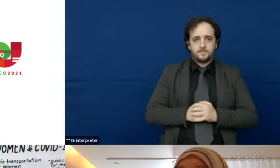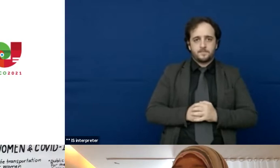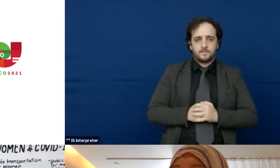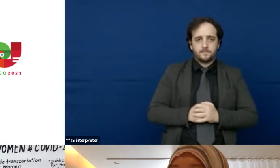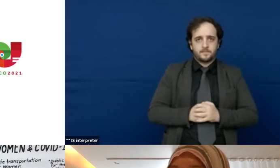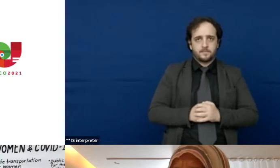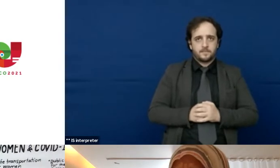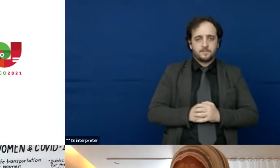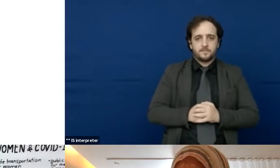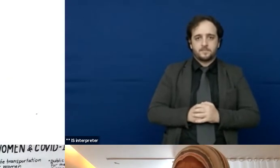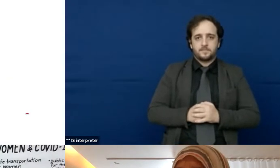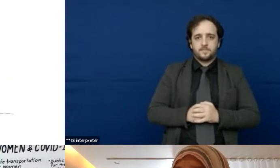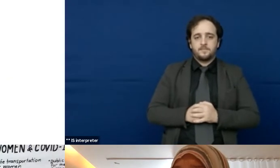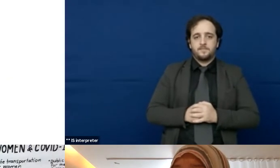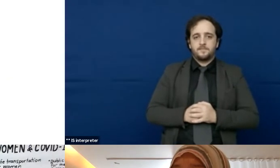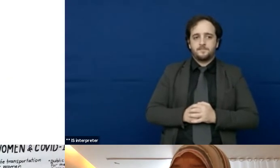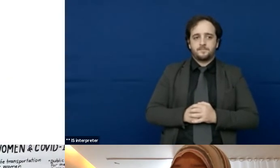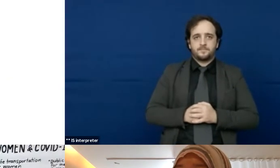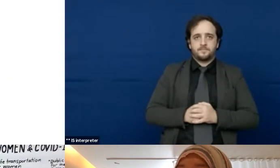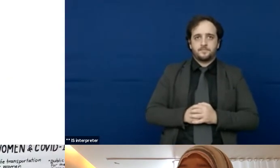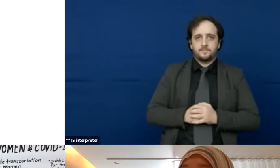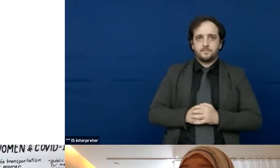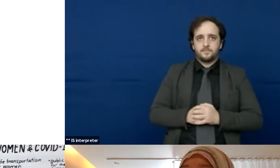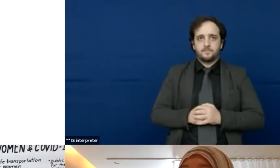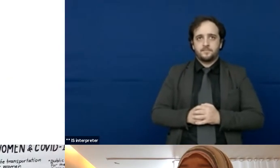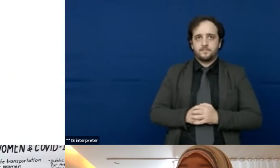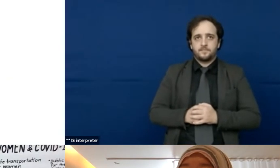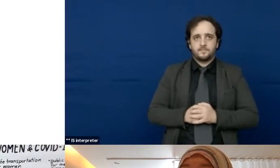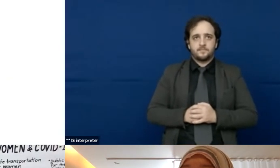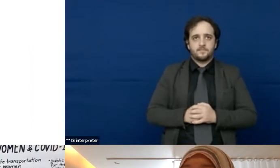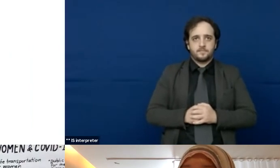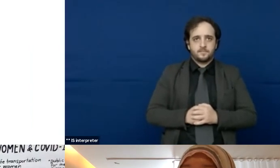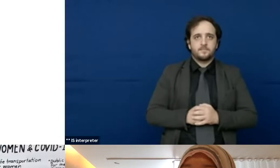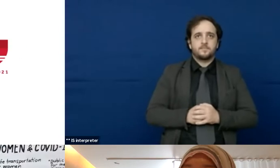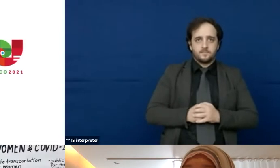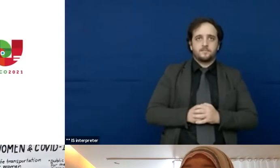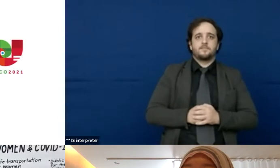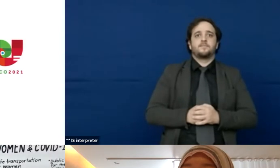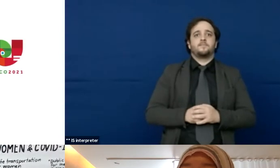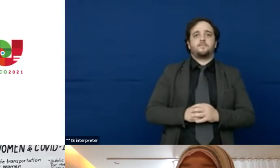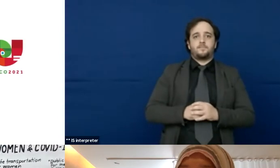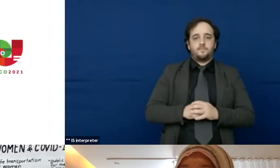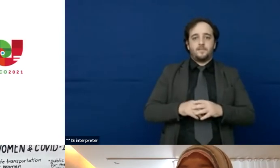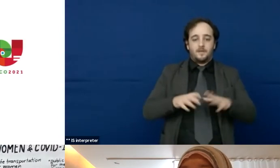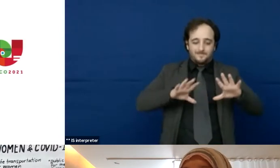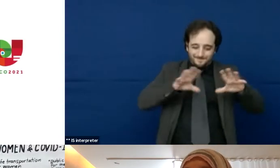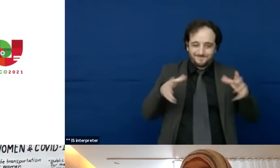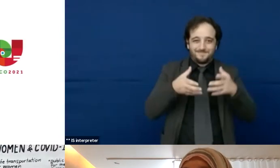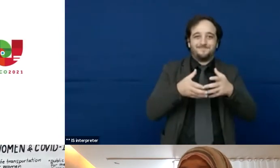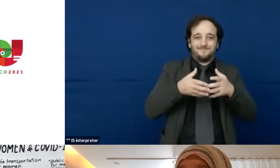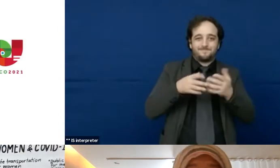Yeah? It is important to include and hear voices of organized grassroots